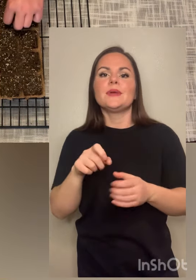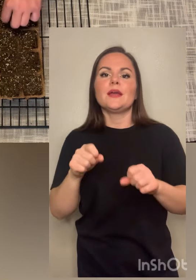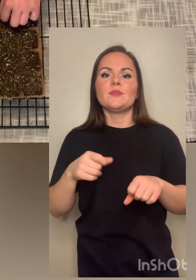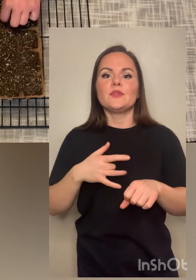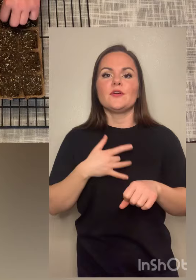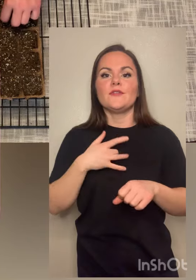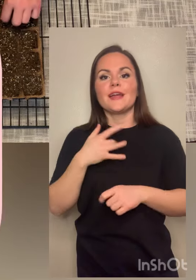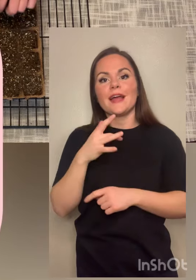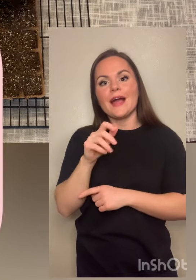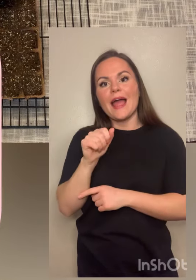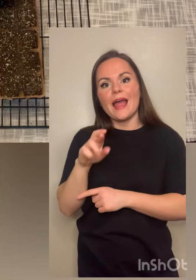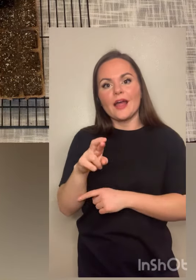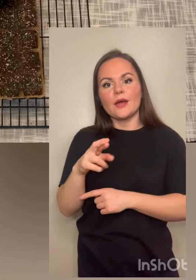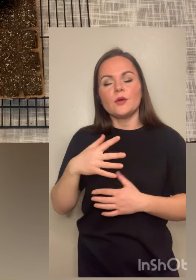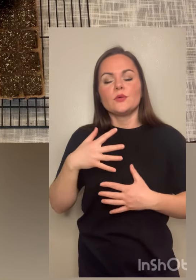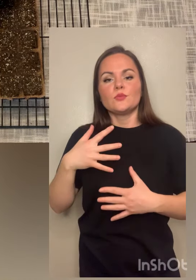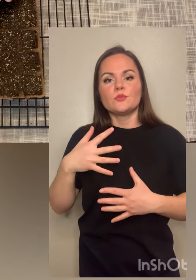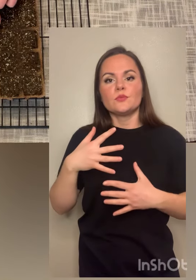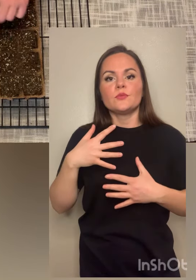each other.